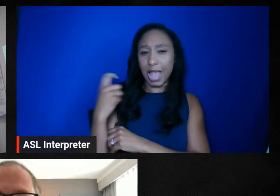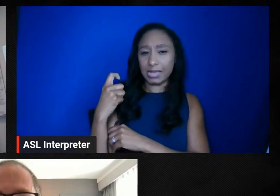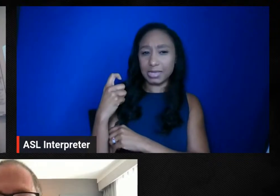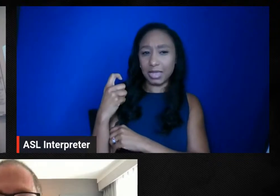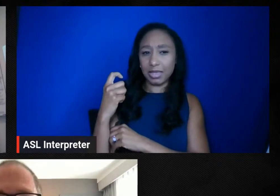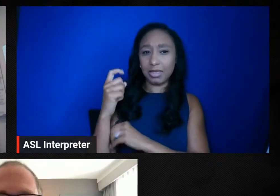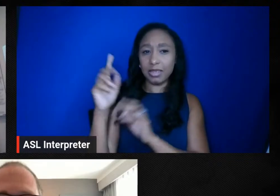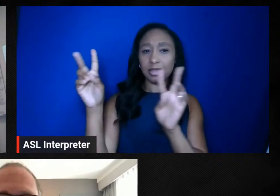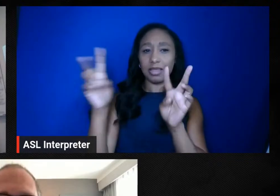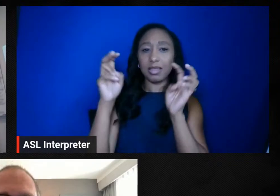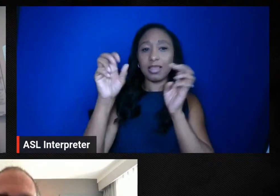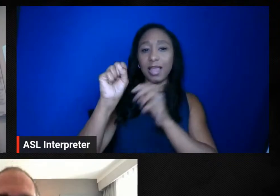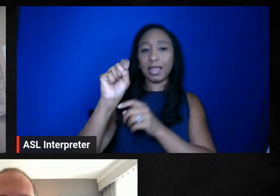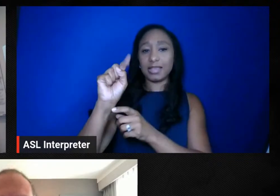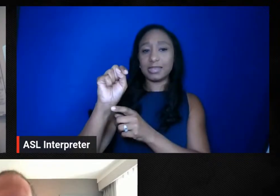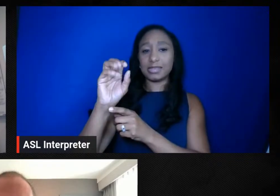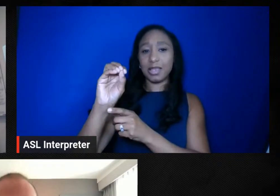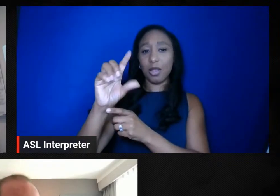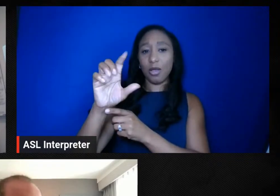ever become a movie?